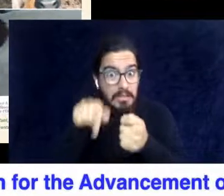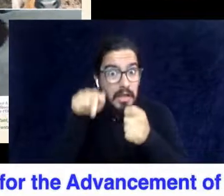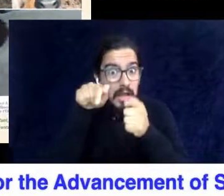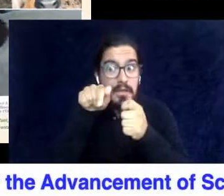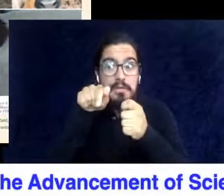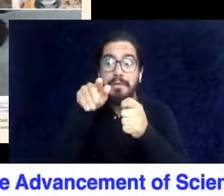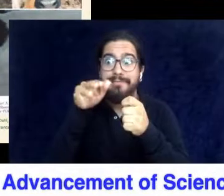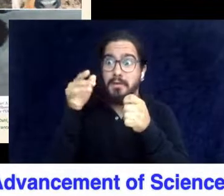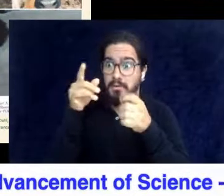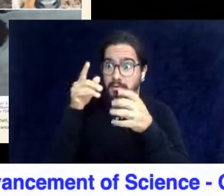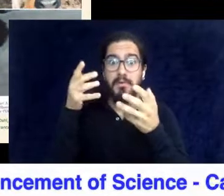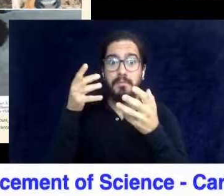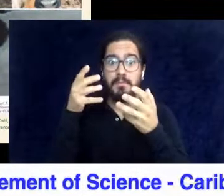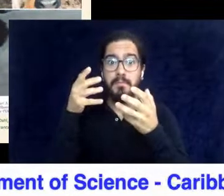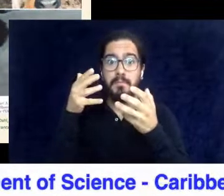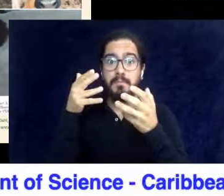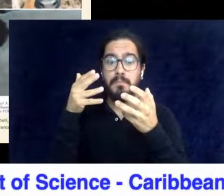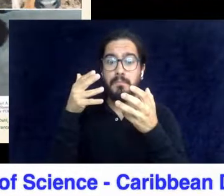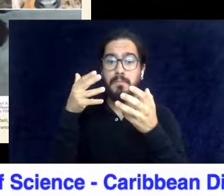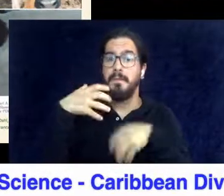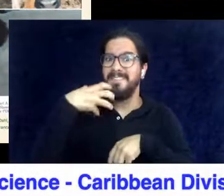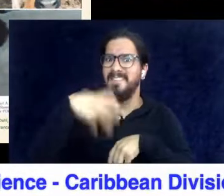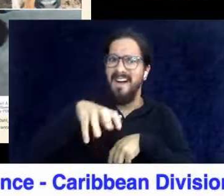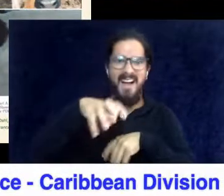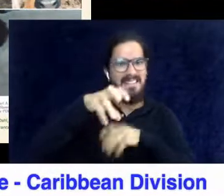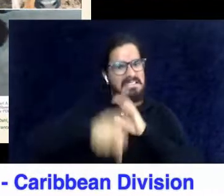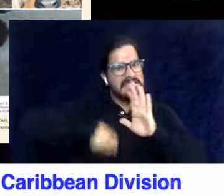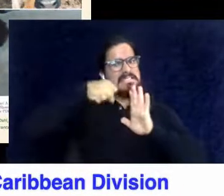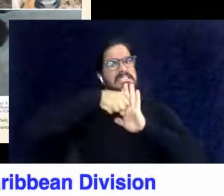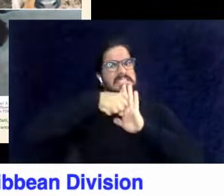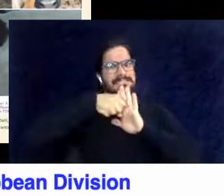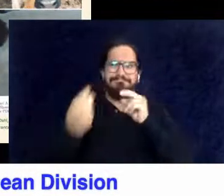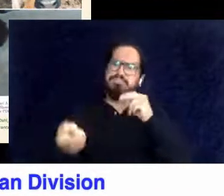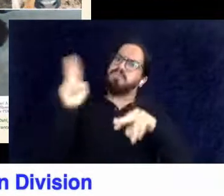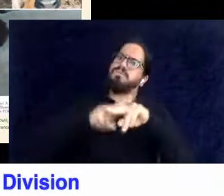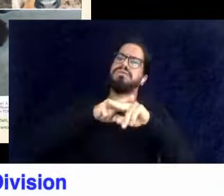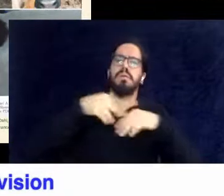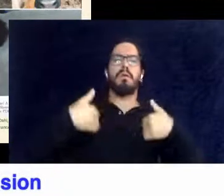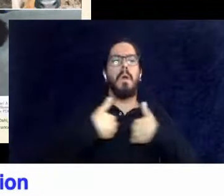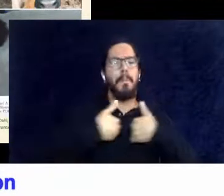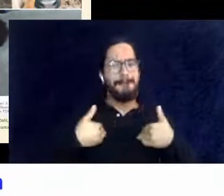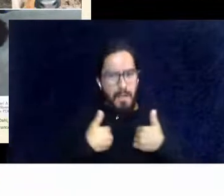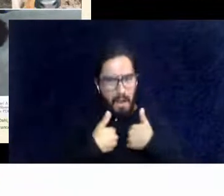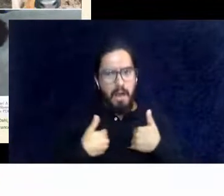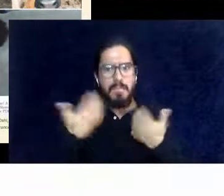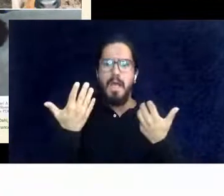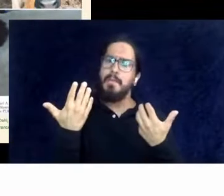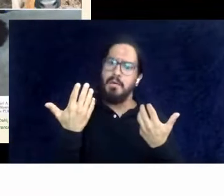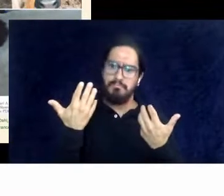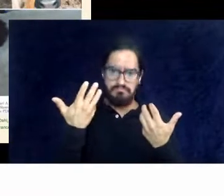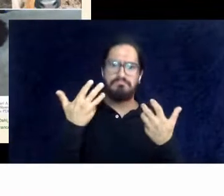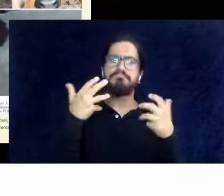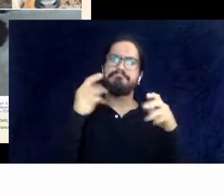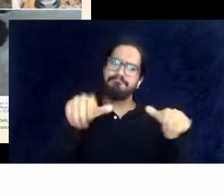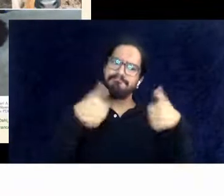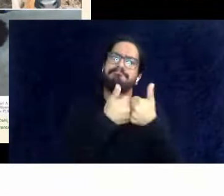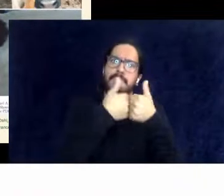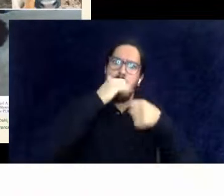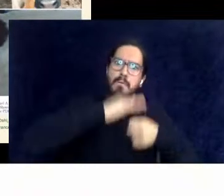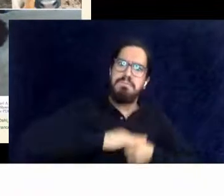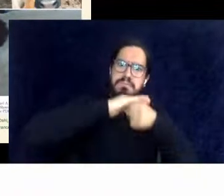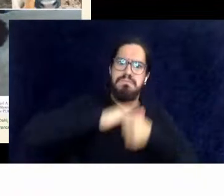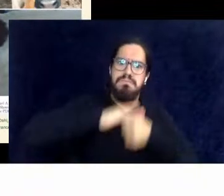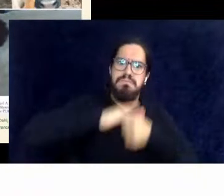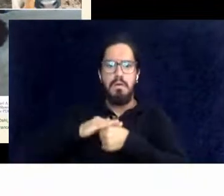of hotter and longer hot seasons, which will expose animals to chronic heat stress, a challenge very much present in the Caribbean and Puerto